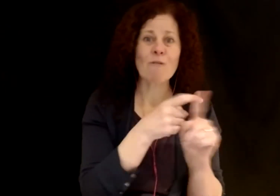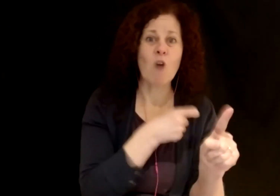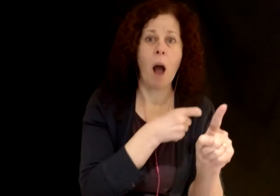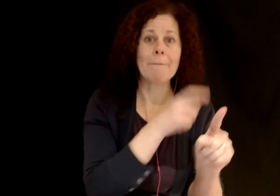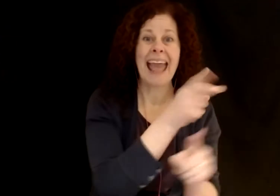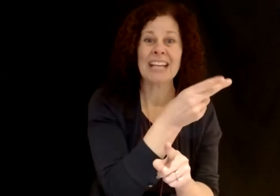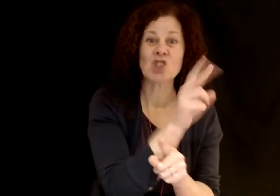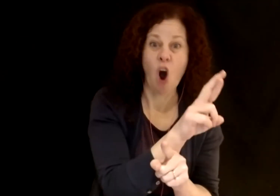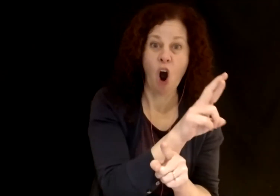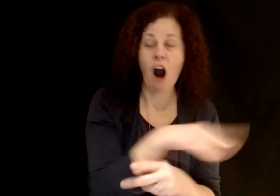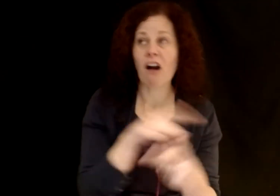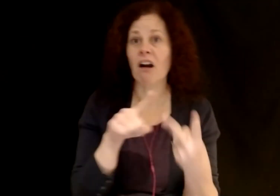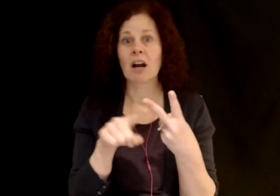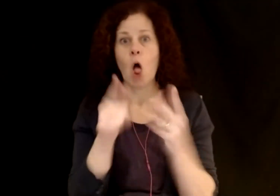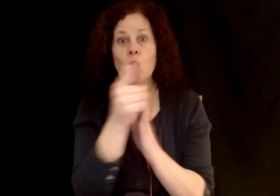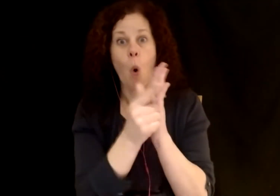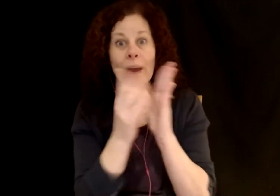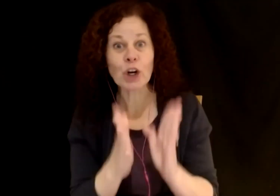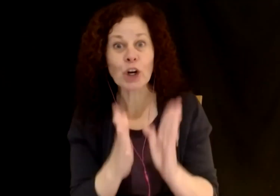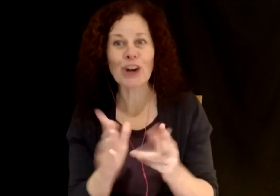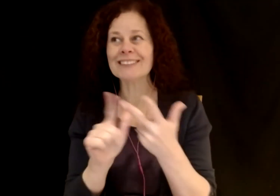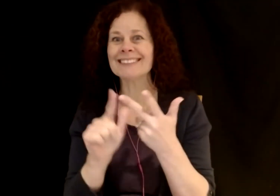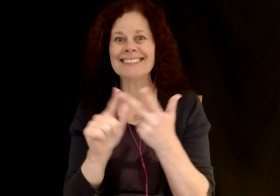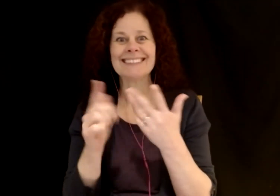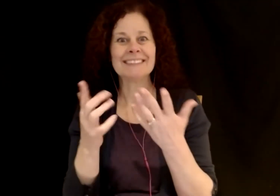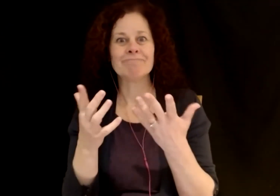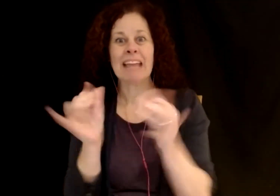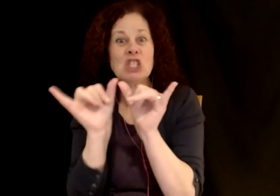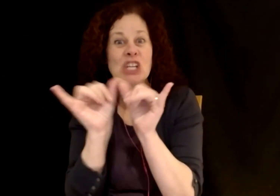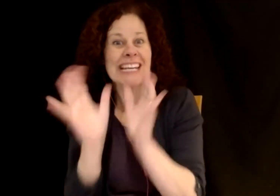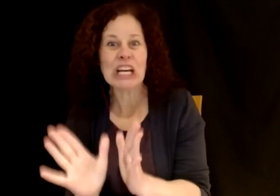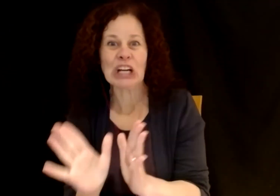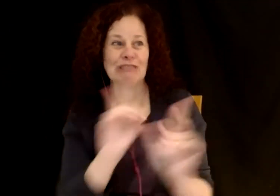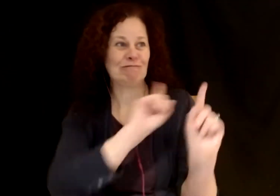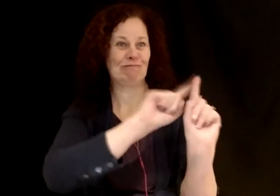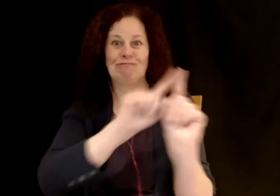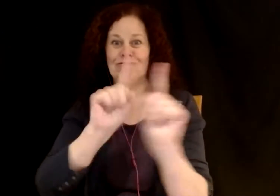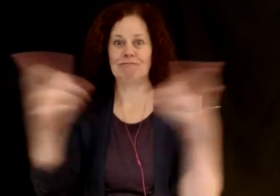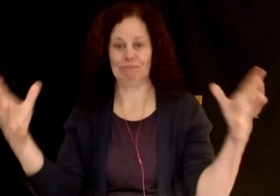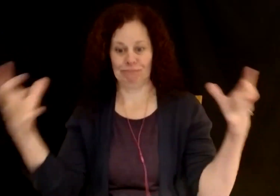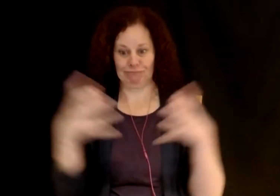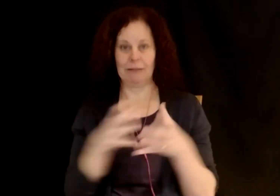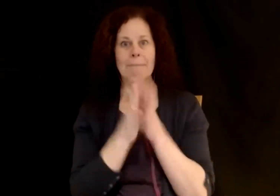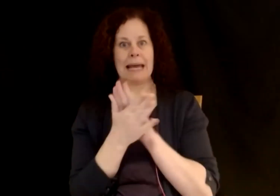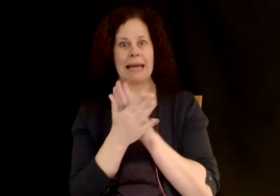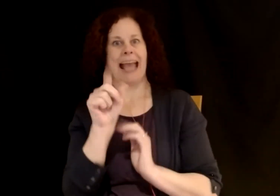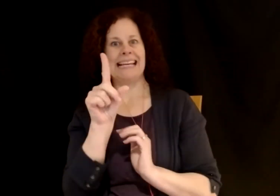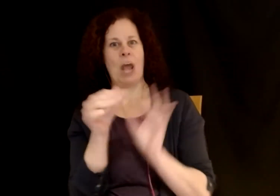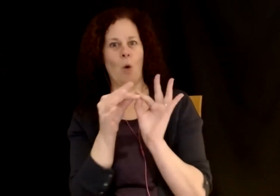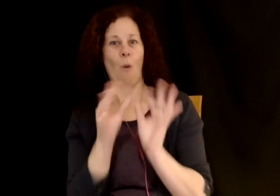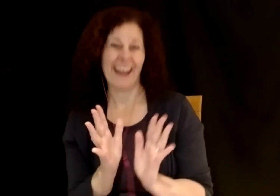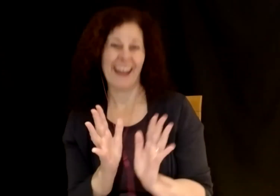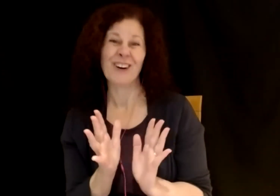architects, planners to lawyers. And it's rare that ADA coordinators have only one hat. They typically have